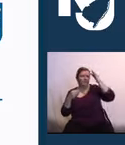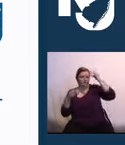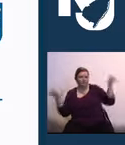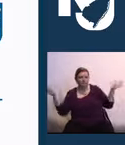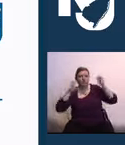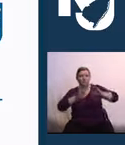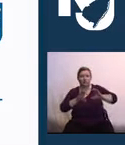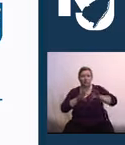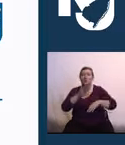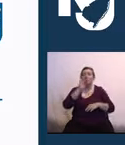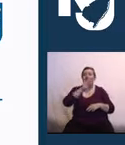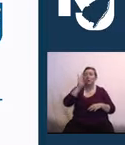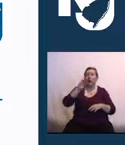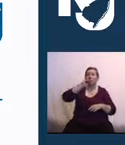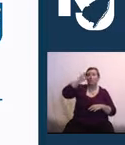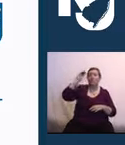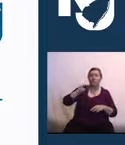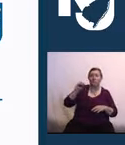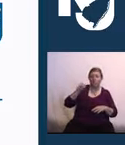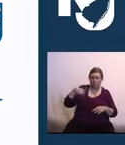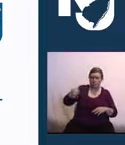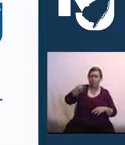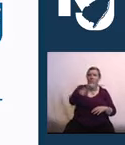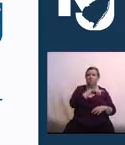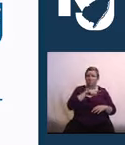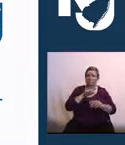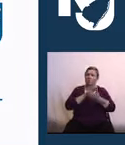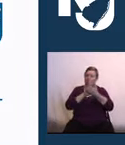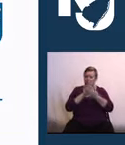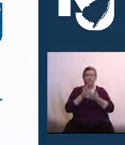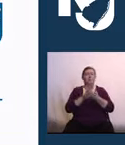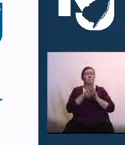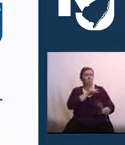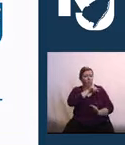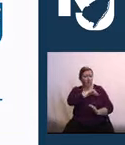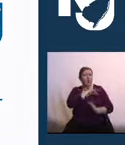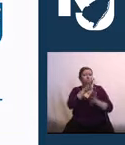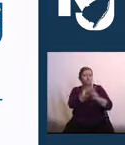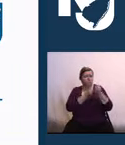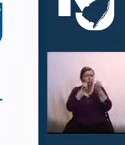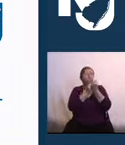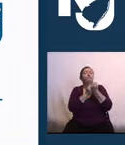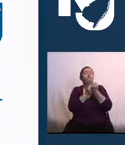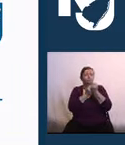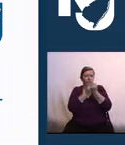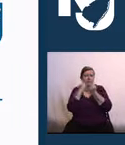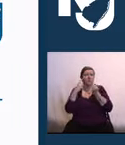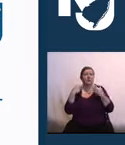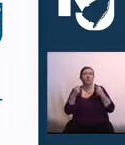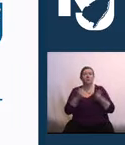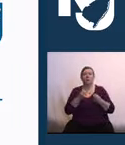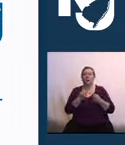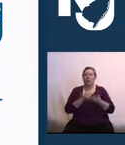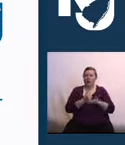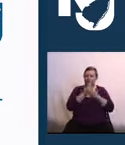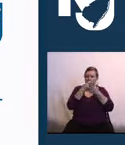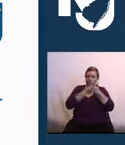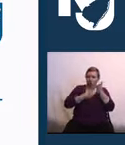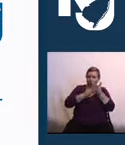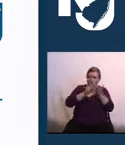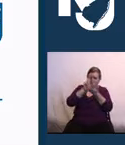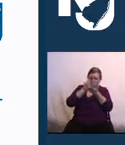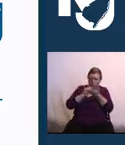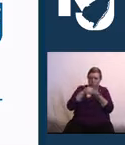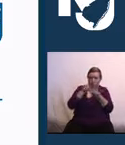90% of residents will find they qualify for financial support that can bring down the cost of coverage. In fact, the majority of